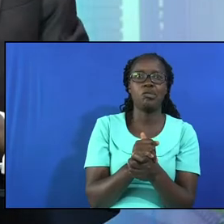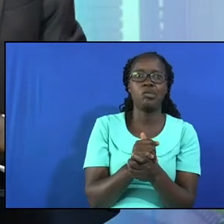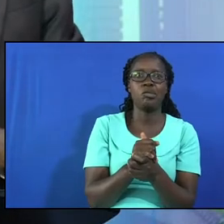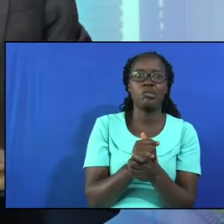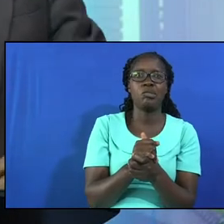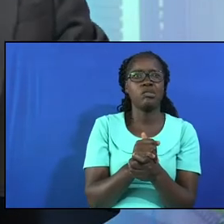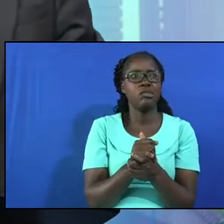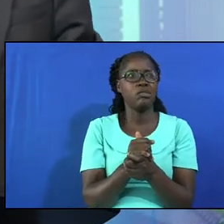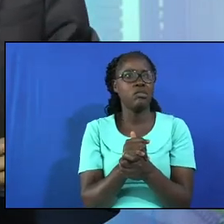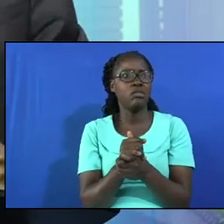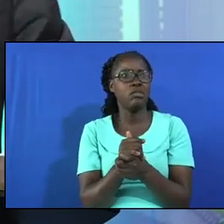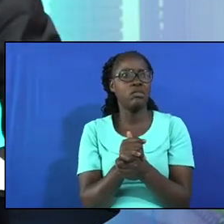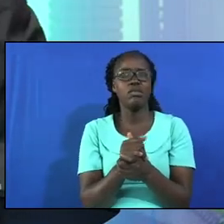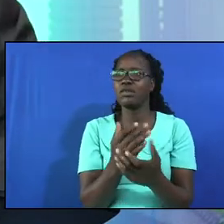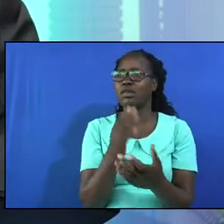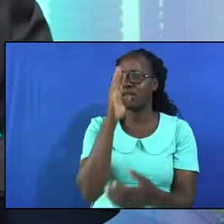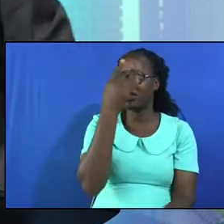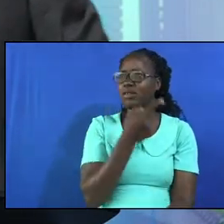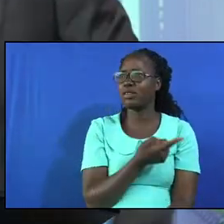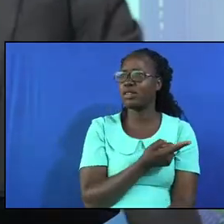Why do you look like you don't trust me?